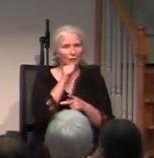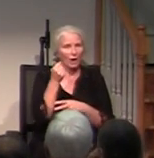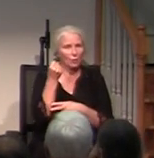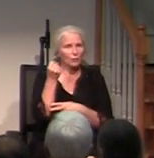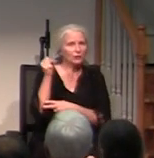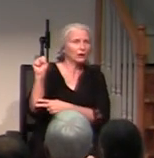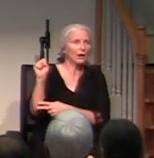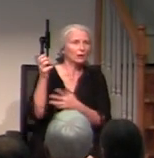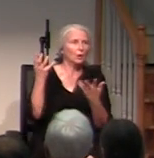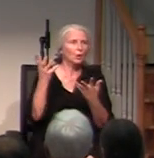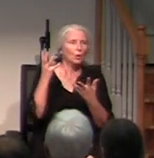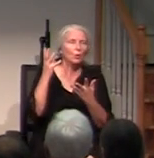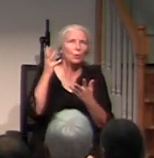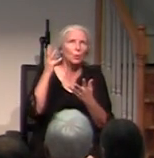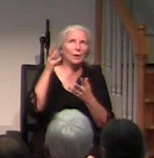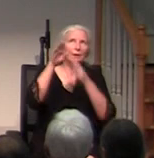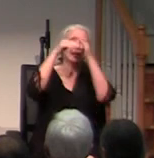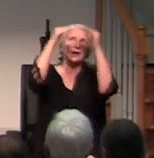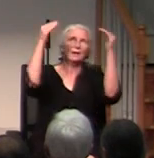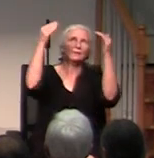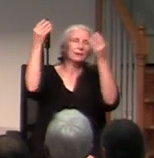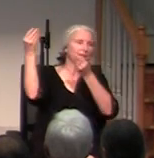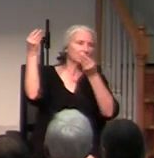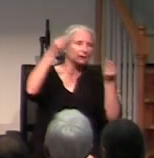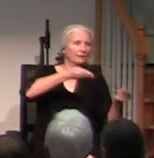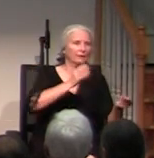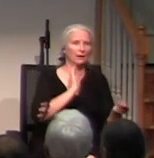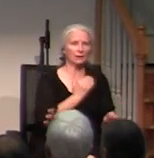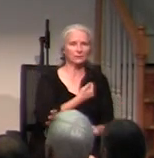the door of the heart but was rebuffed. Why was he rebuffed?